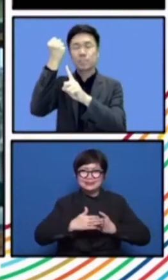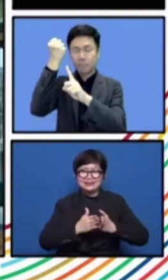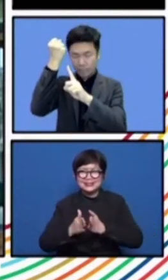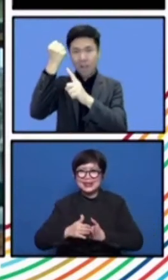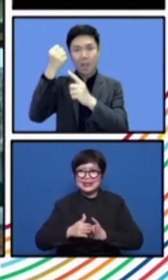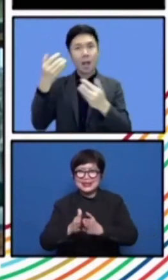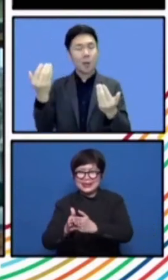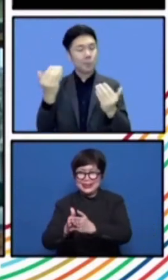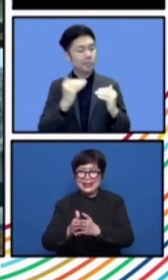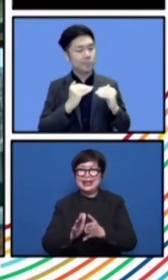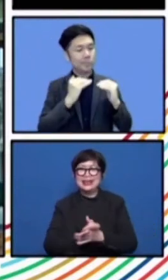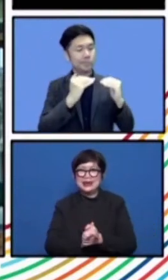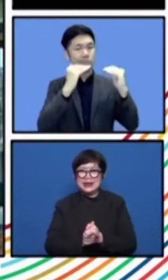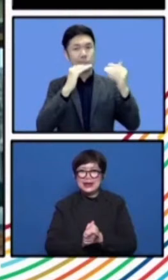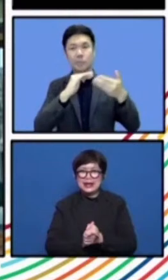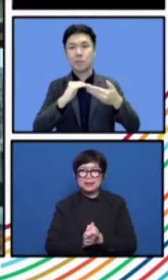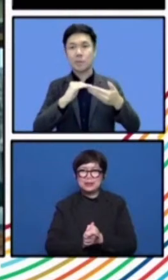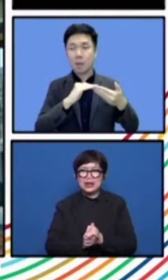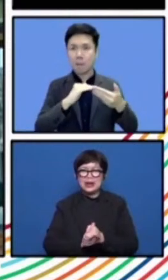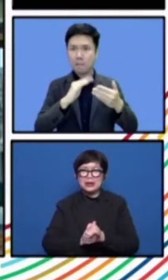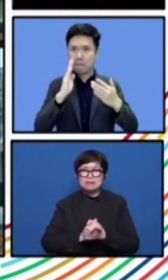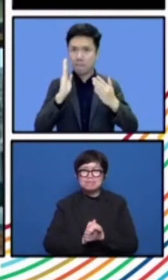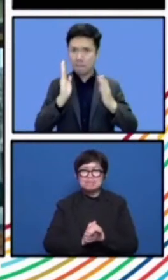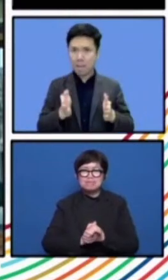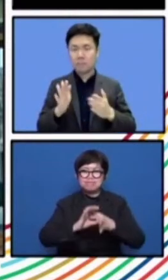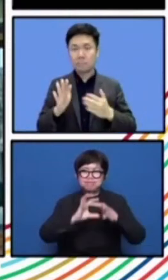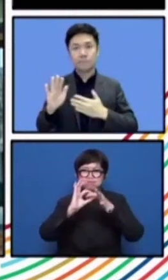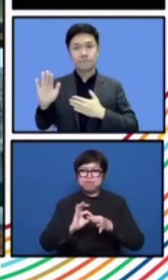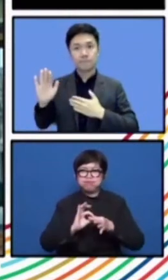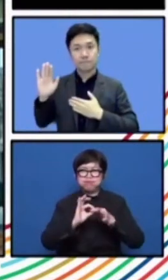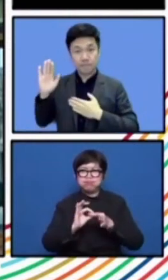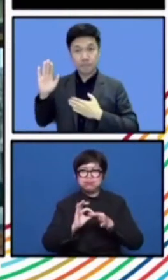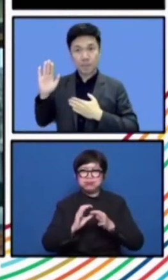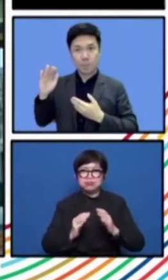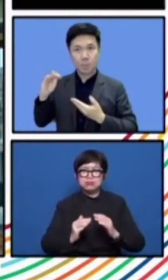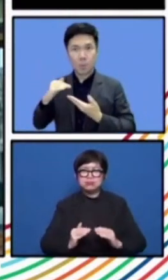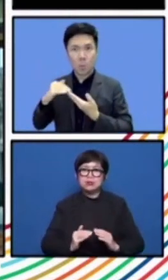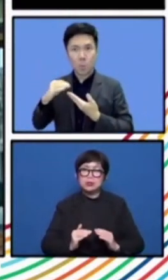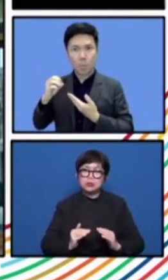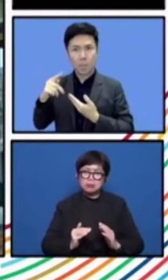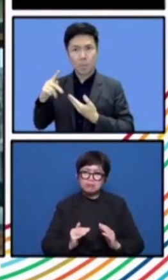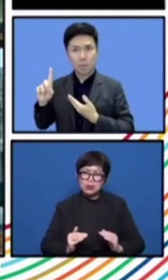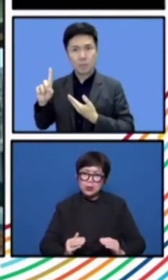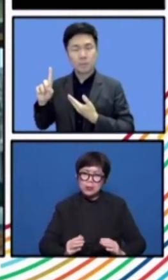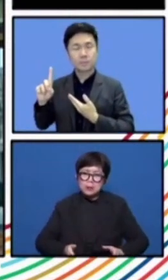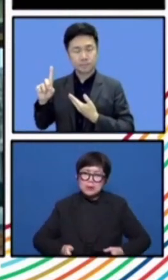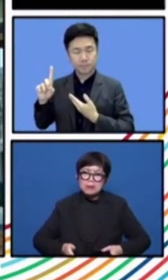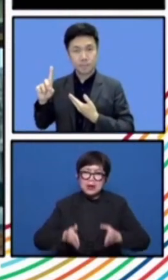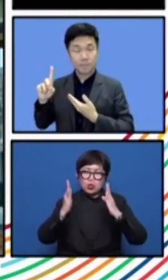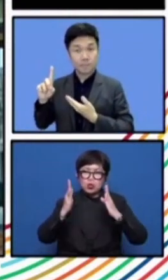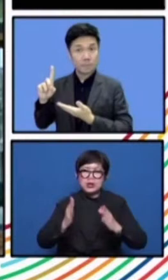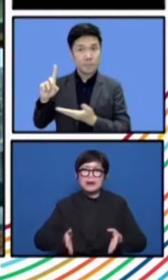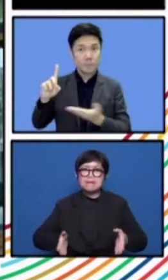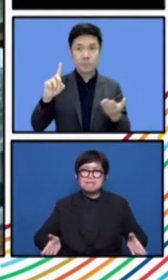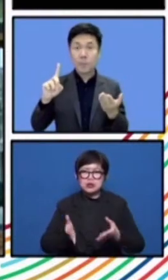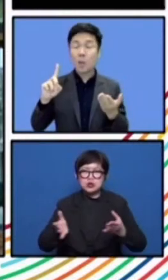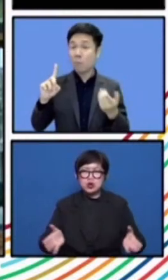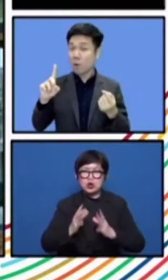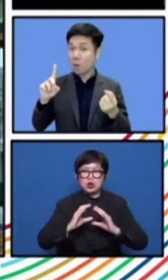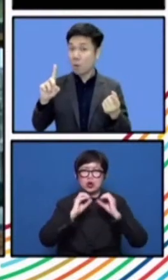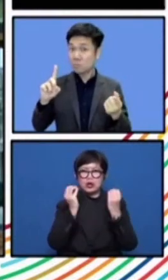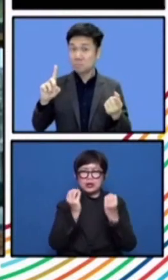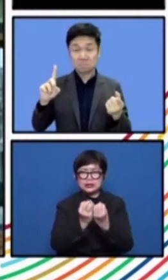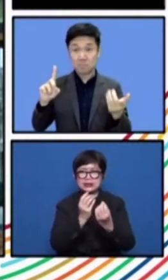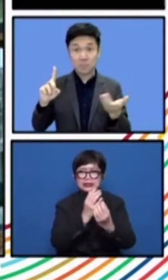should encourage to be committed to building potassium as we know under our escape prison many